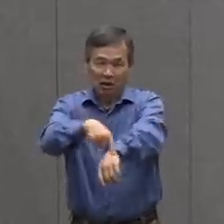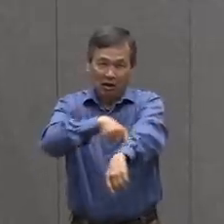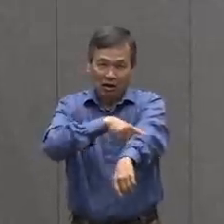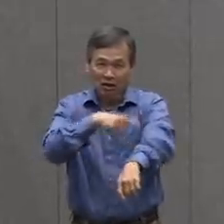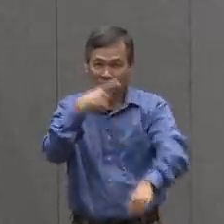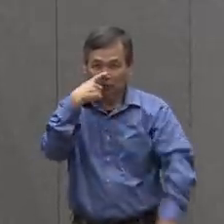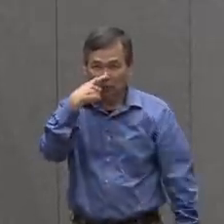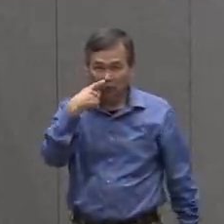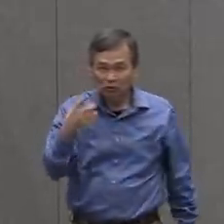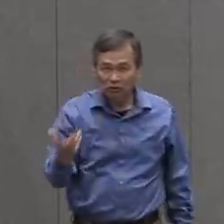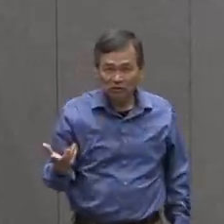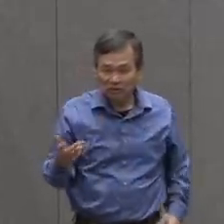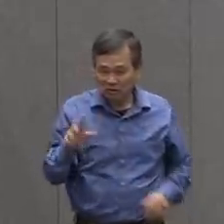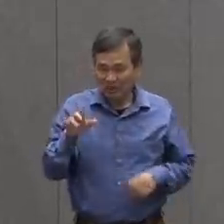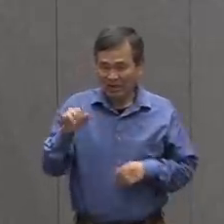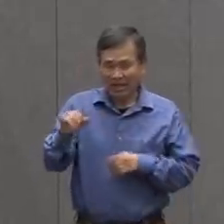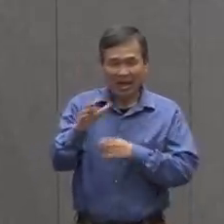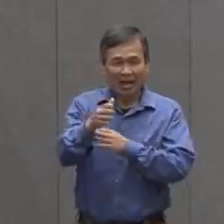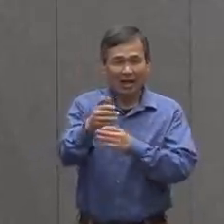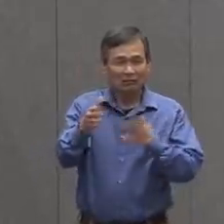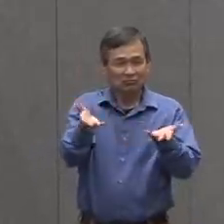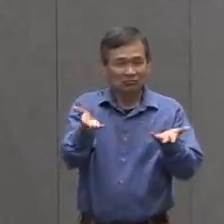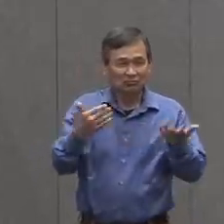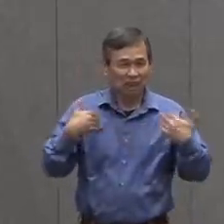I wonder what animal that might be.